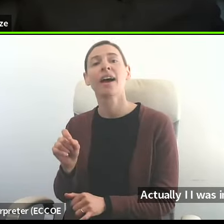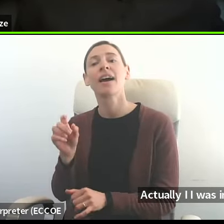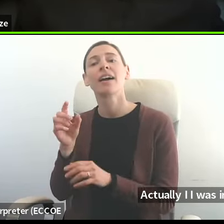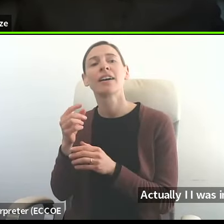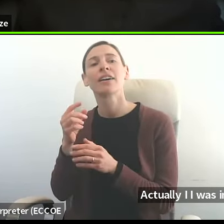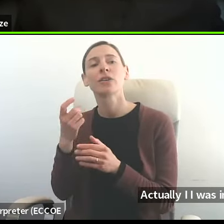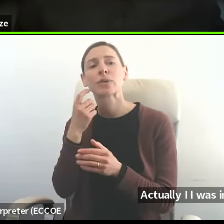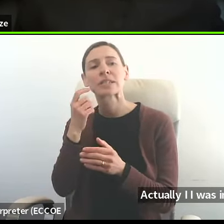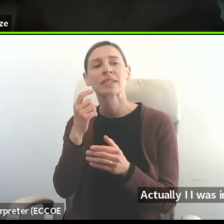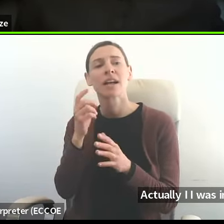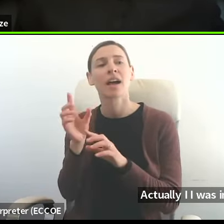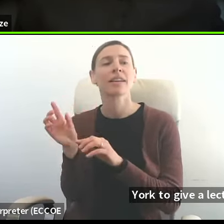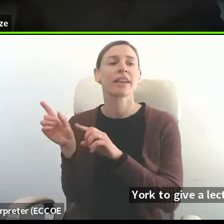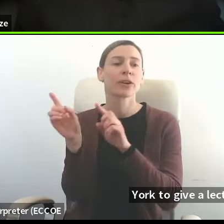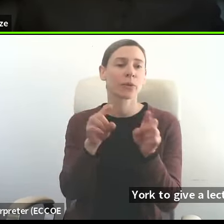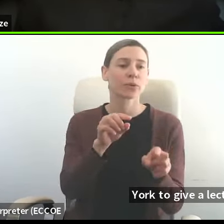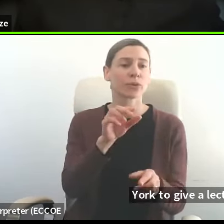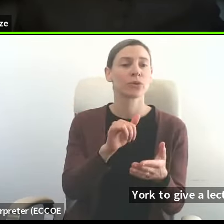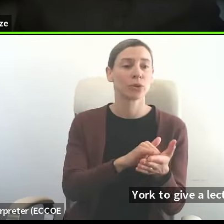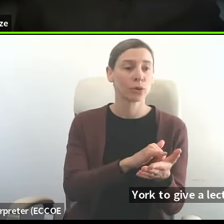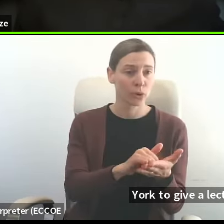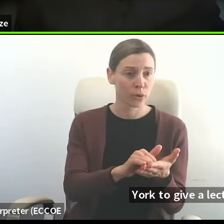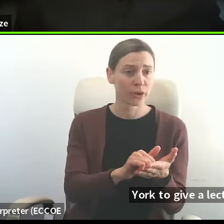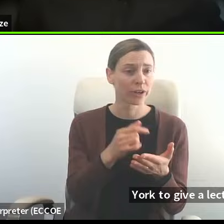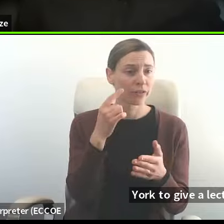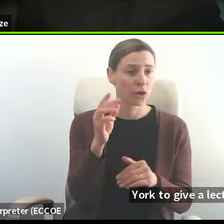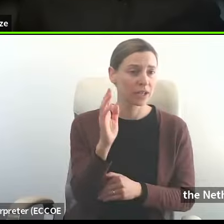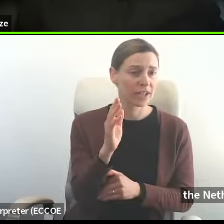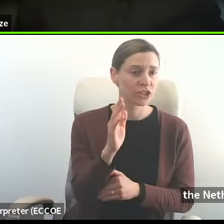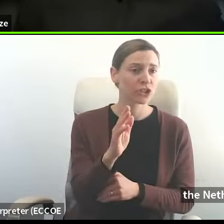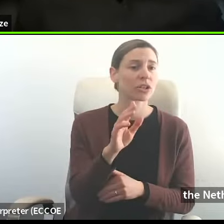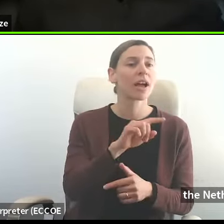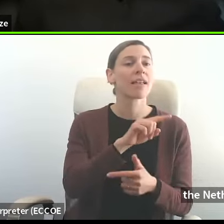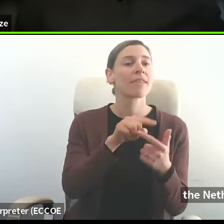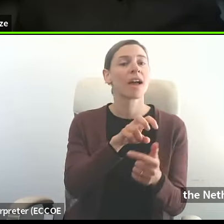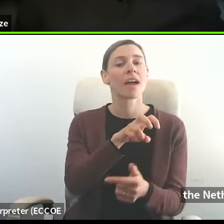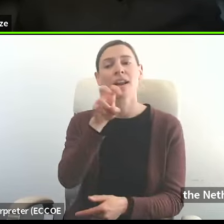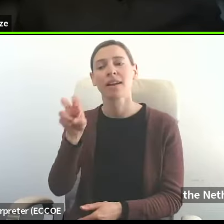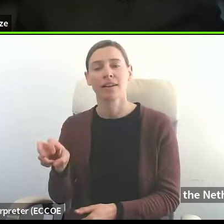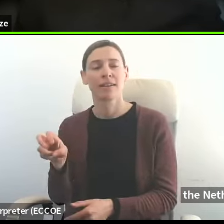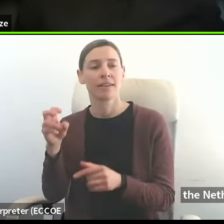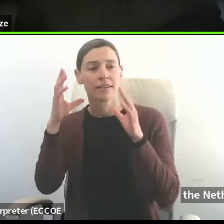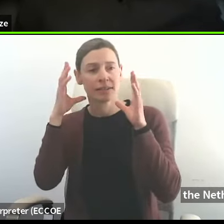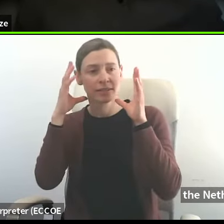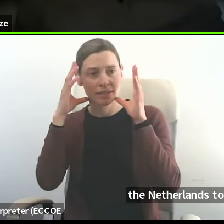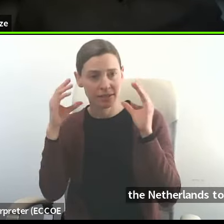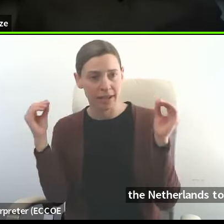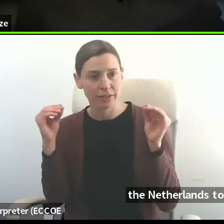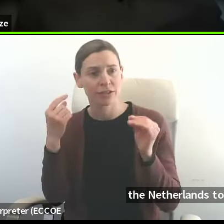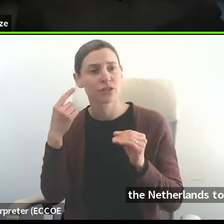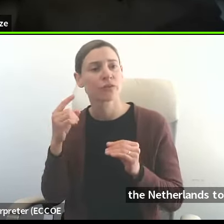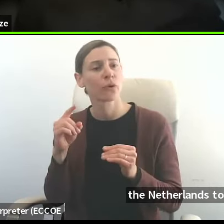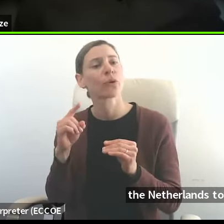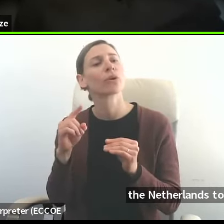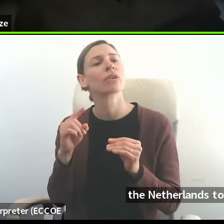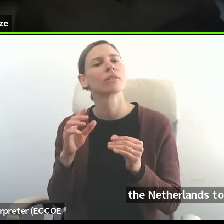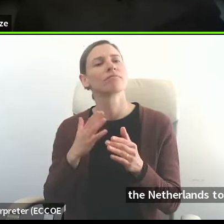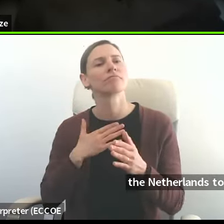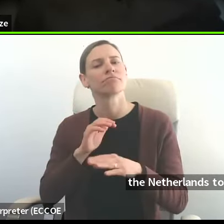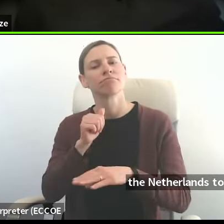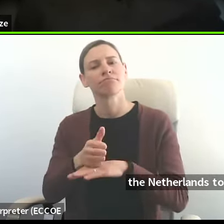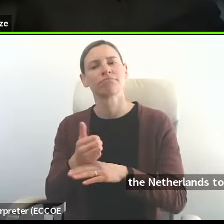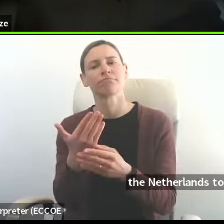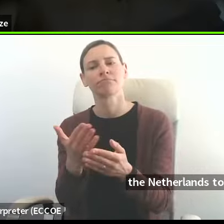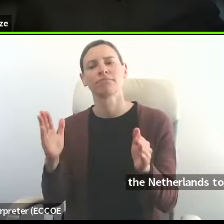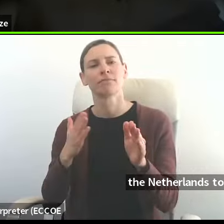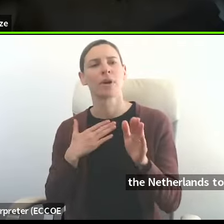to work on my solo show and also group show by Ukrainian artist in little